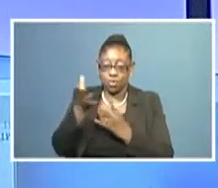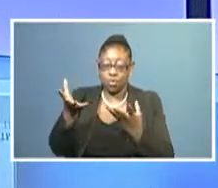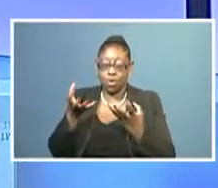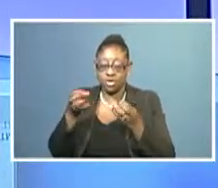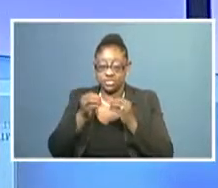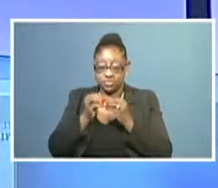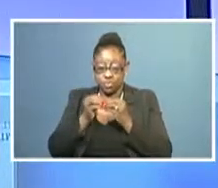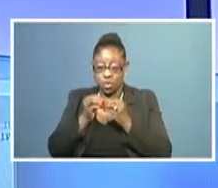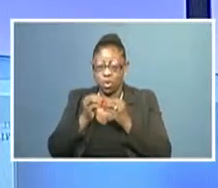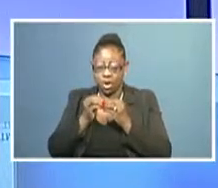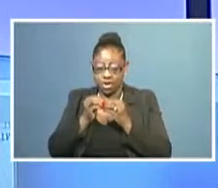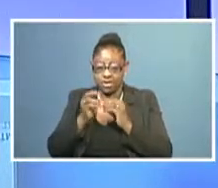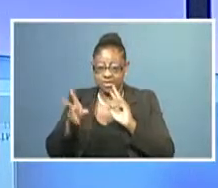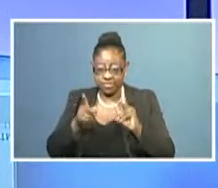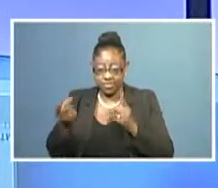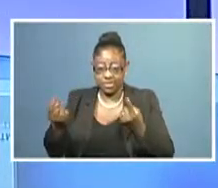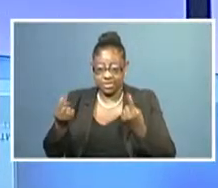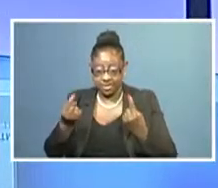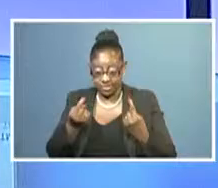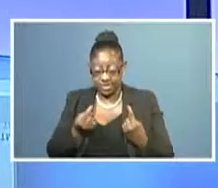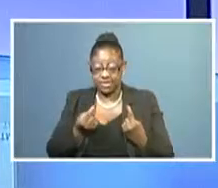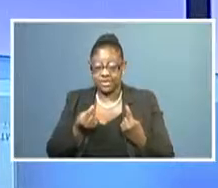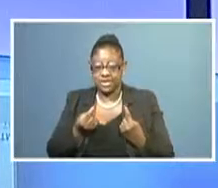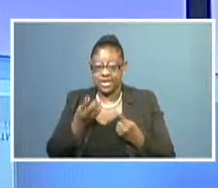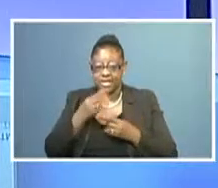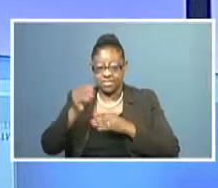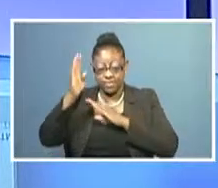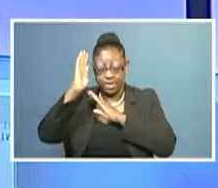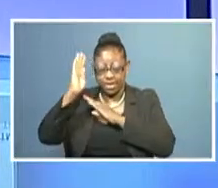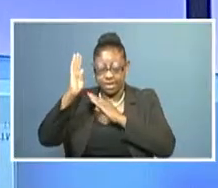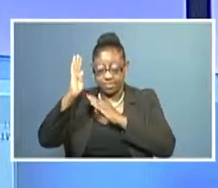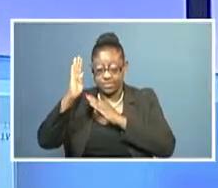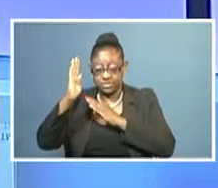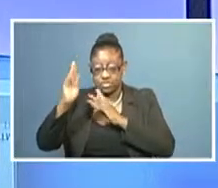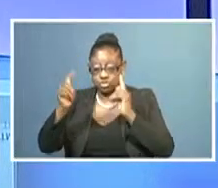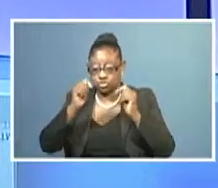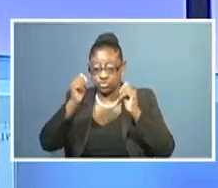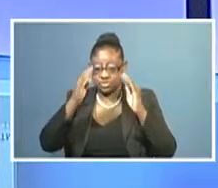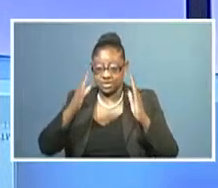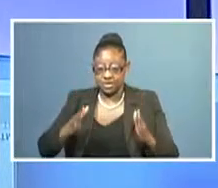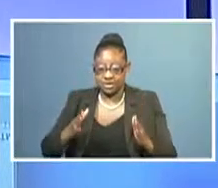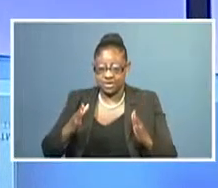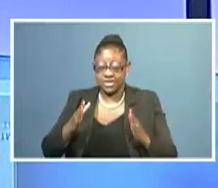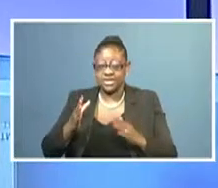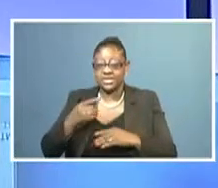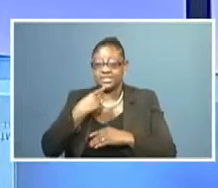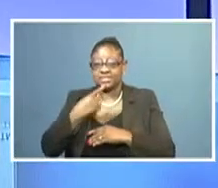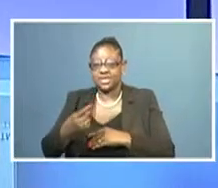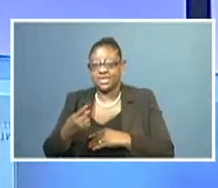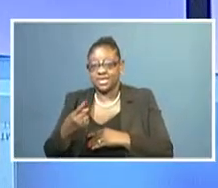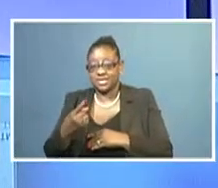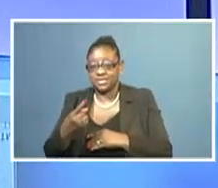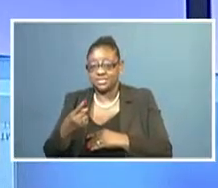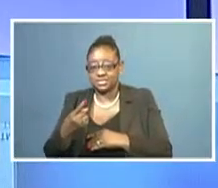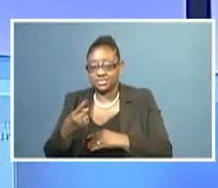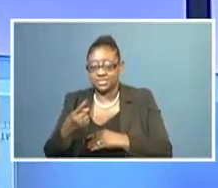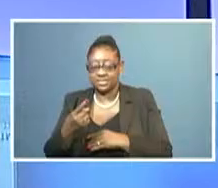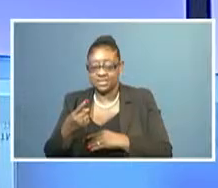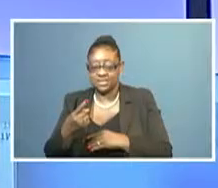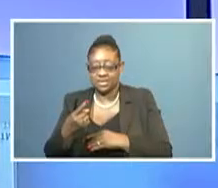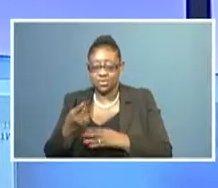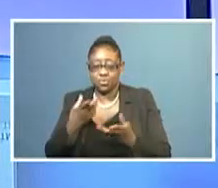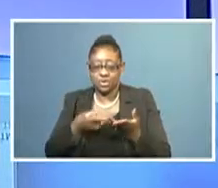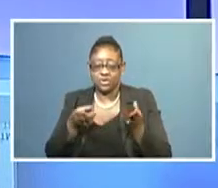CDC's elevated the country's travel advisory. The Bahamas Hotel and Tourism Association president shared his views with our Altavis